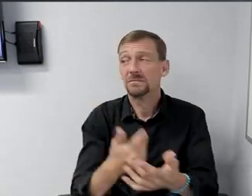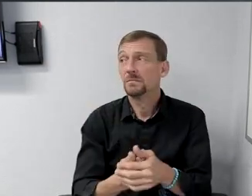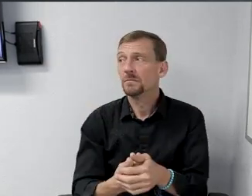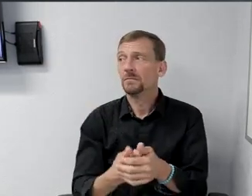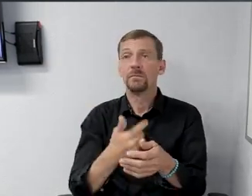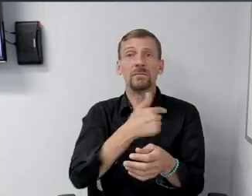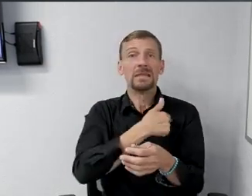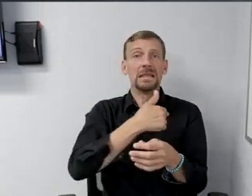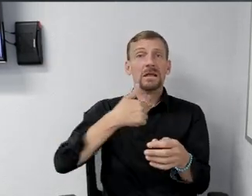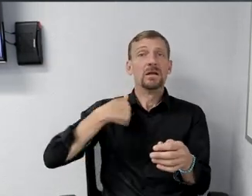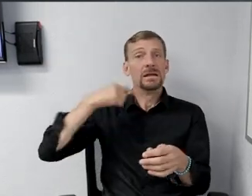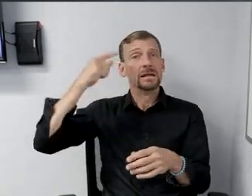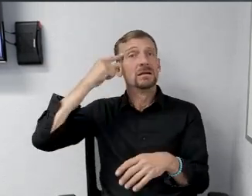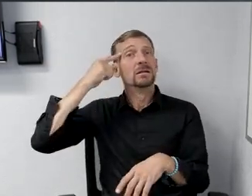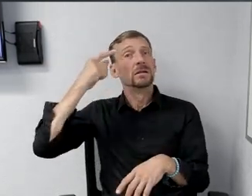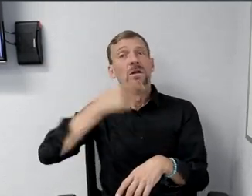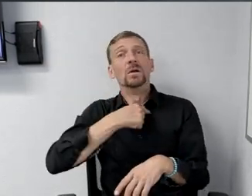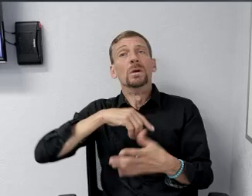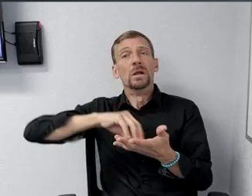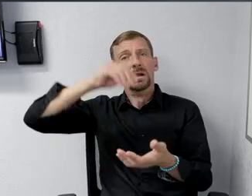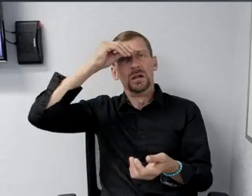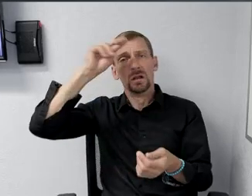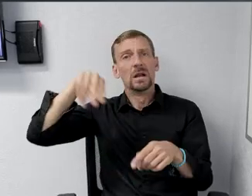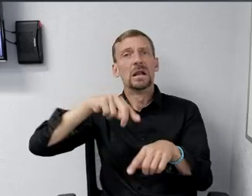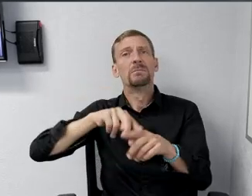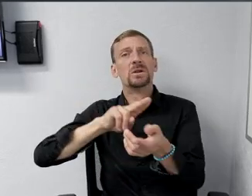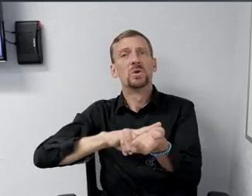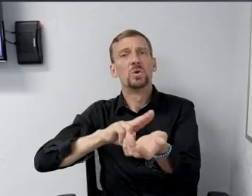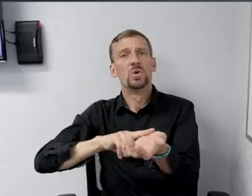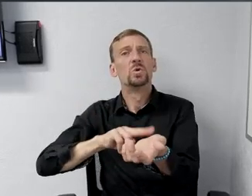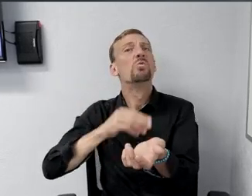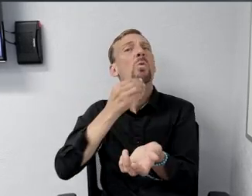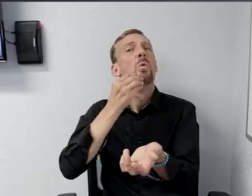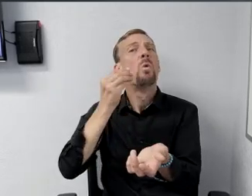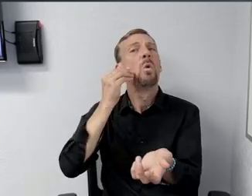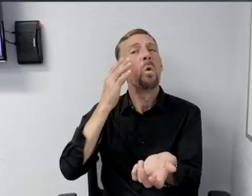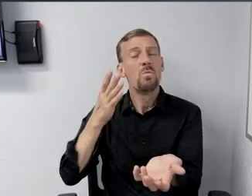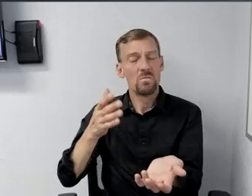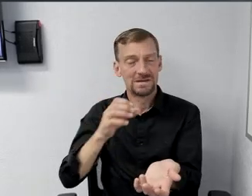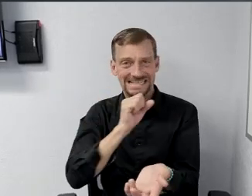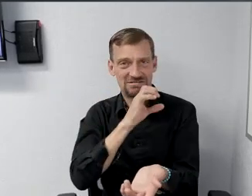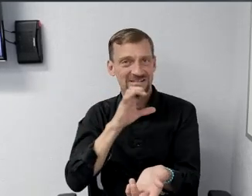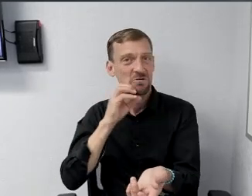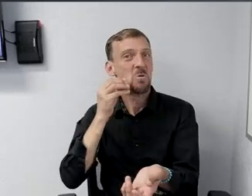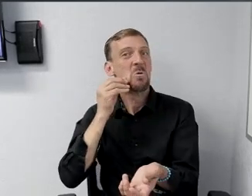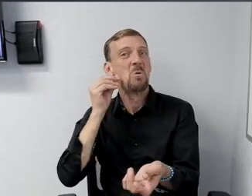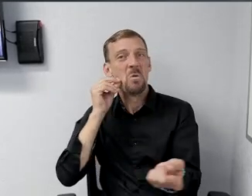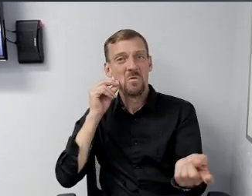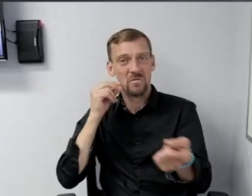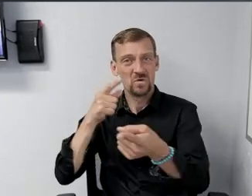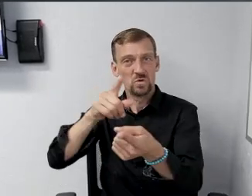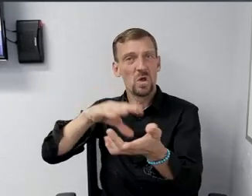Well, I think we're discovering a lot about nursing homes across the country. We're hearing a lot